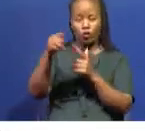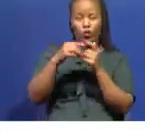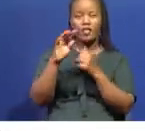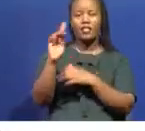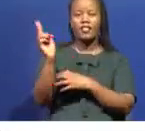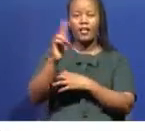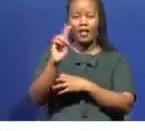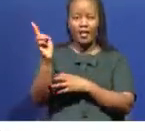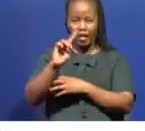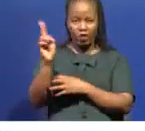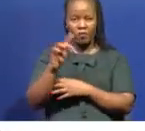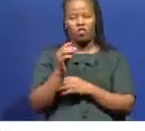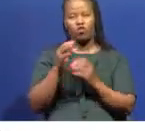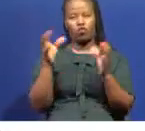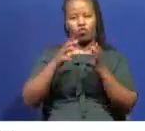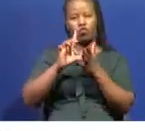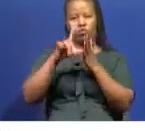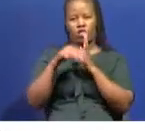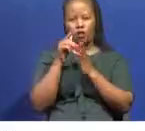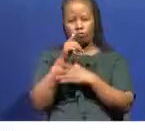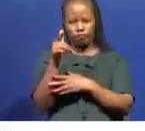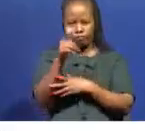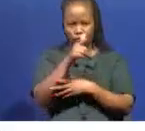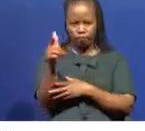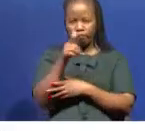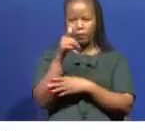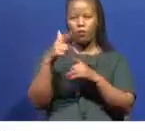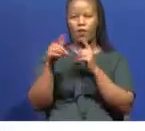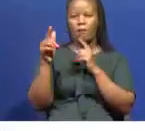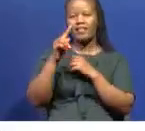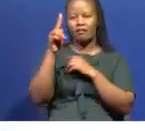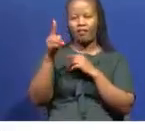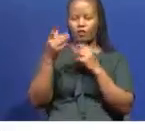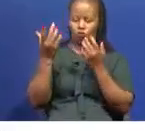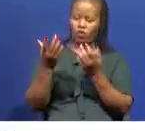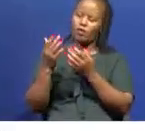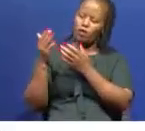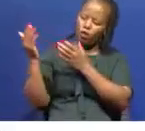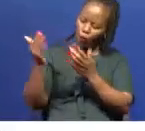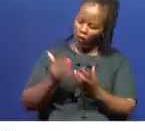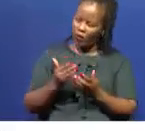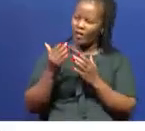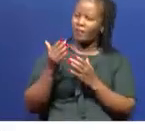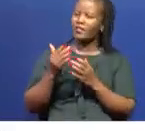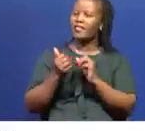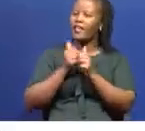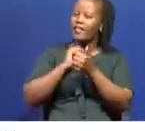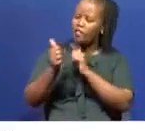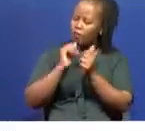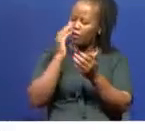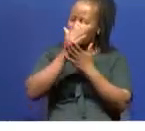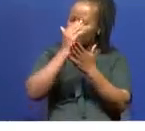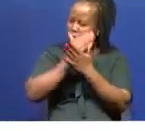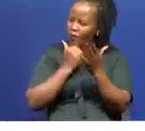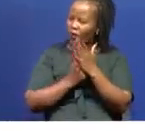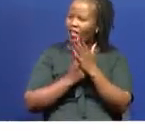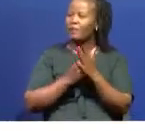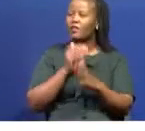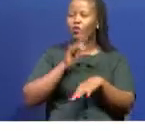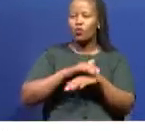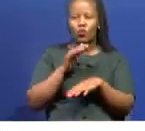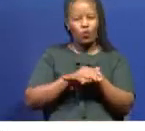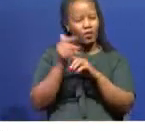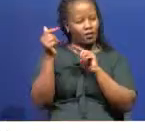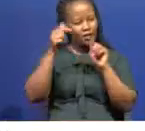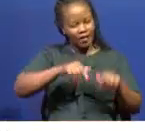be joining our crew on the ground. But let's begin with Naomi Wafula. Naomi, karibu sana on Sports Check. Good to have you. Last